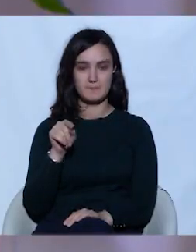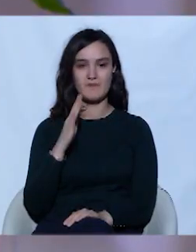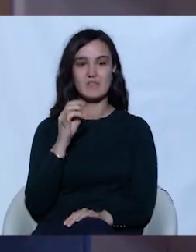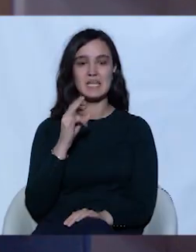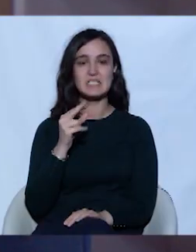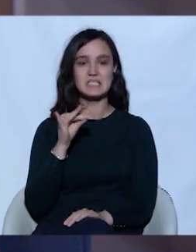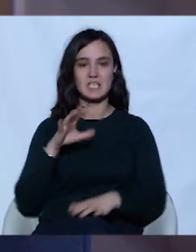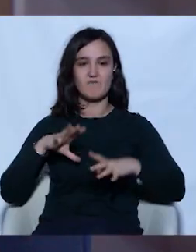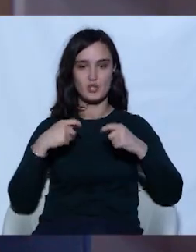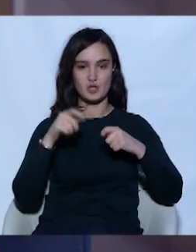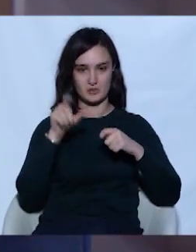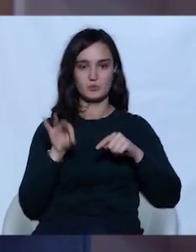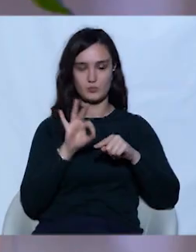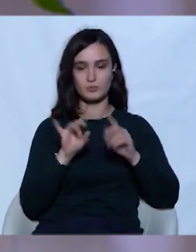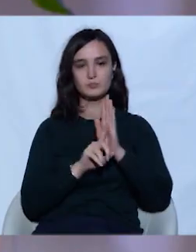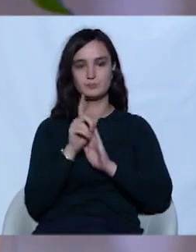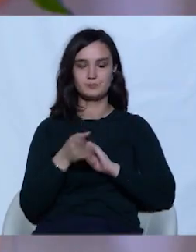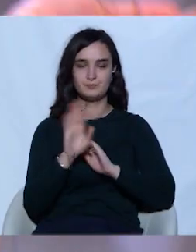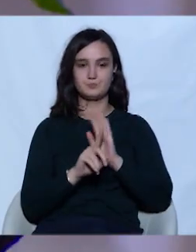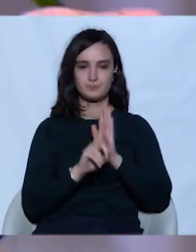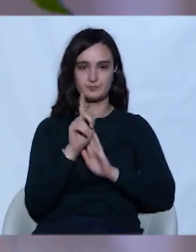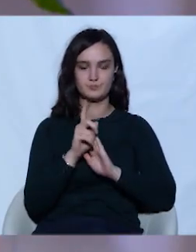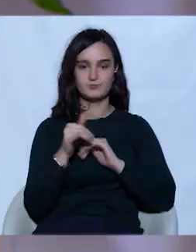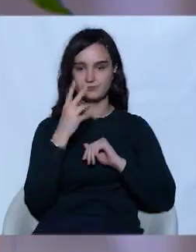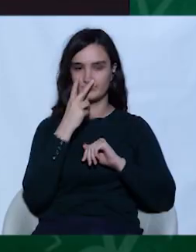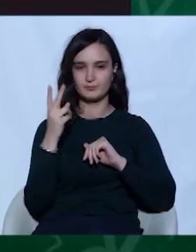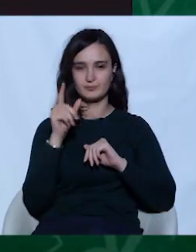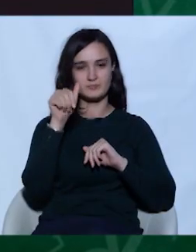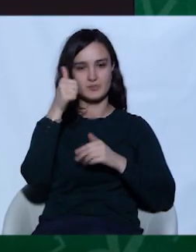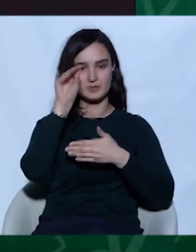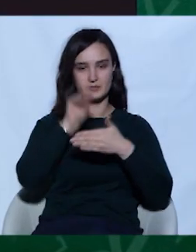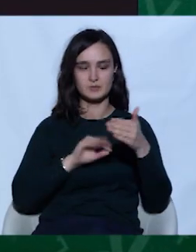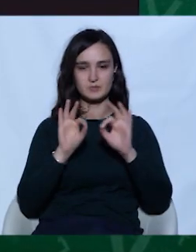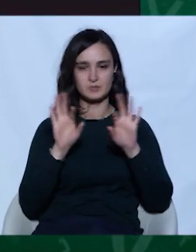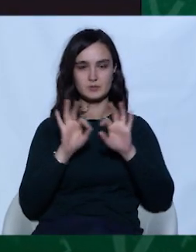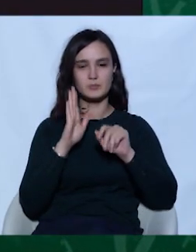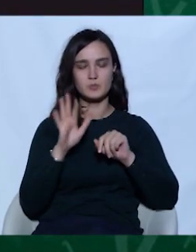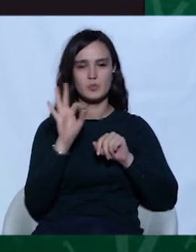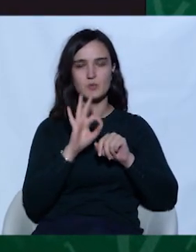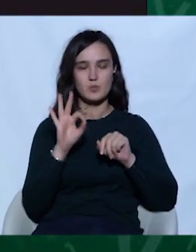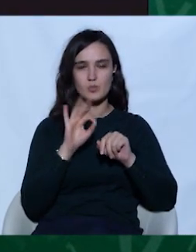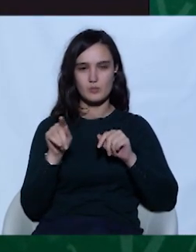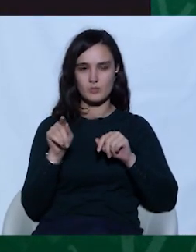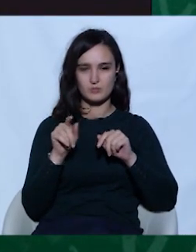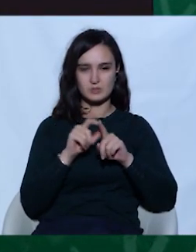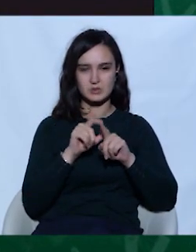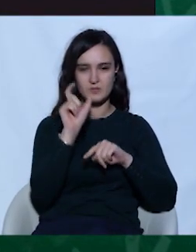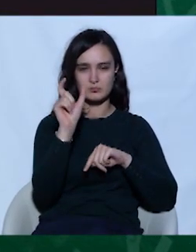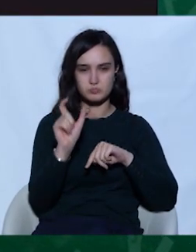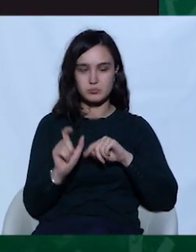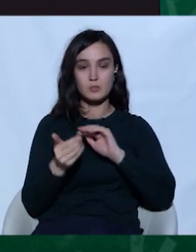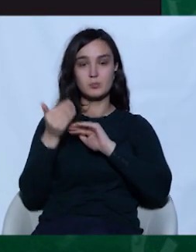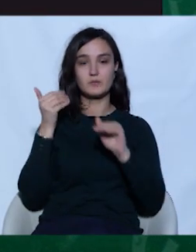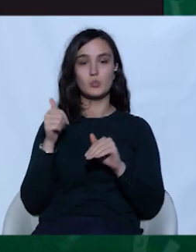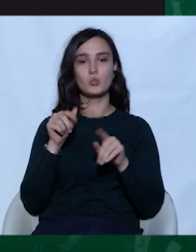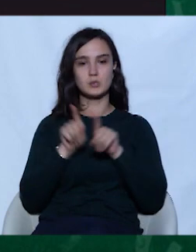Let's begin. Let's have a look at the agenda. First, we will have a look at some vocabulary, and then a